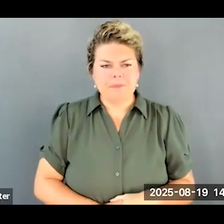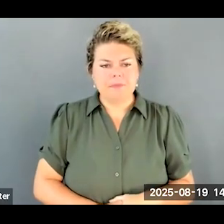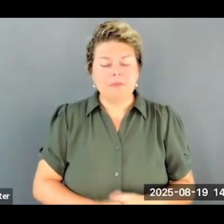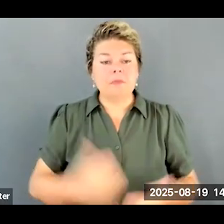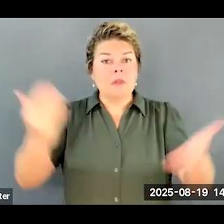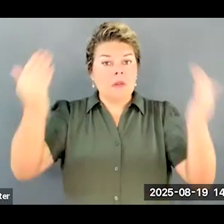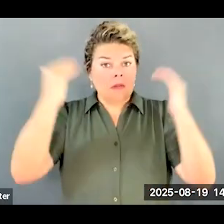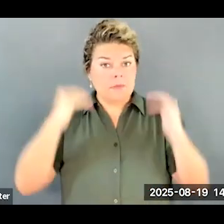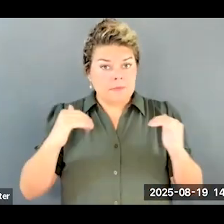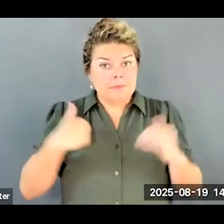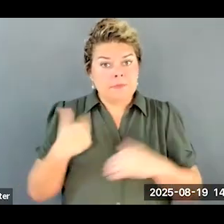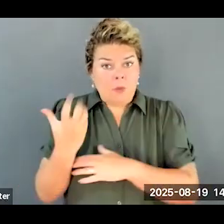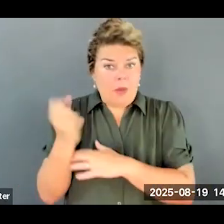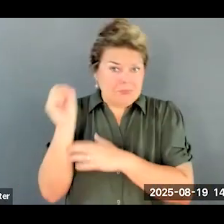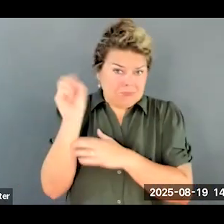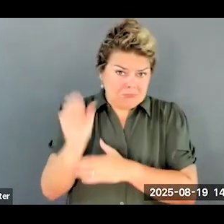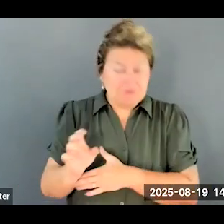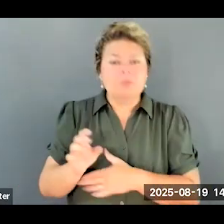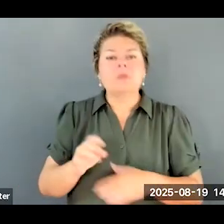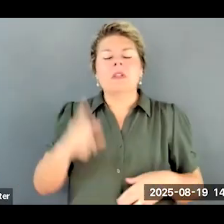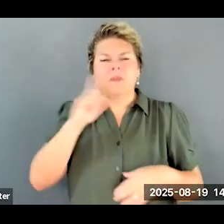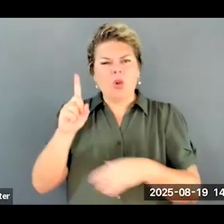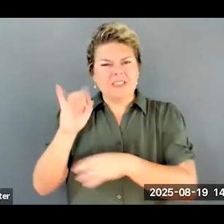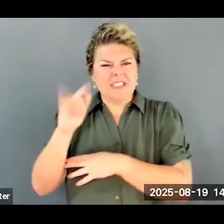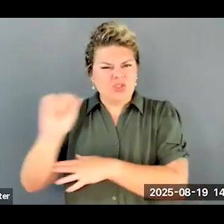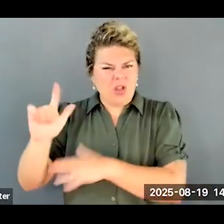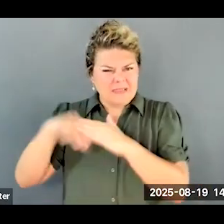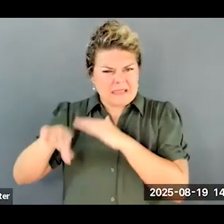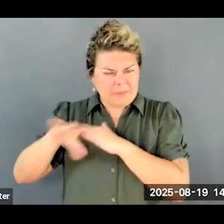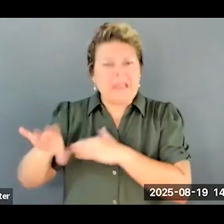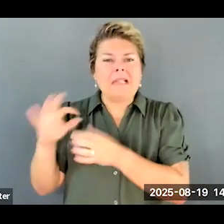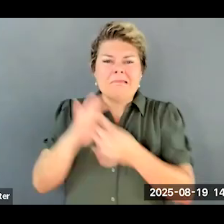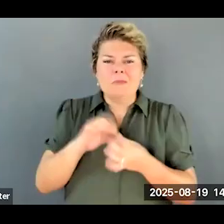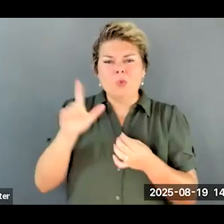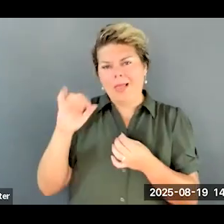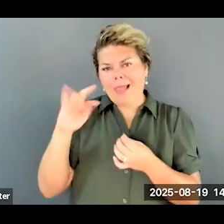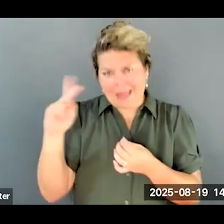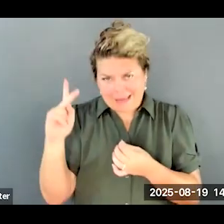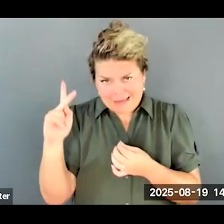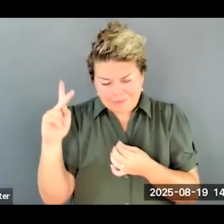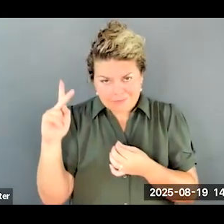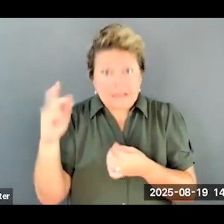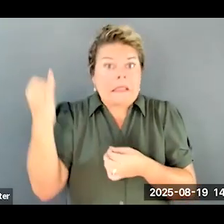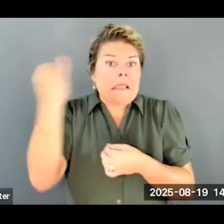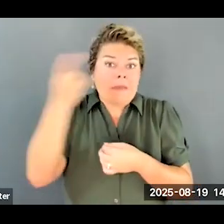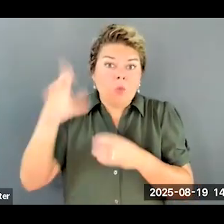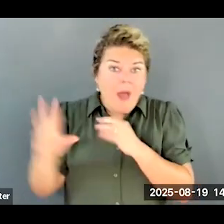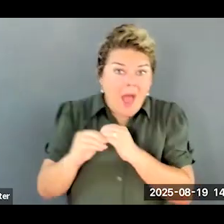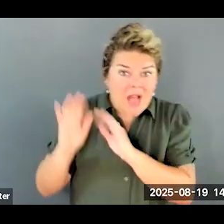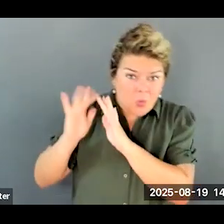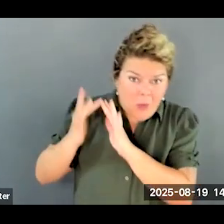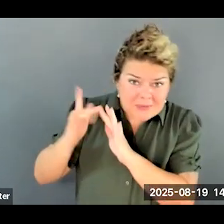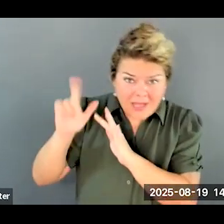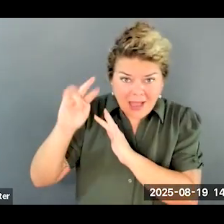The next item I want to go over for digital accessibility is links. So when we're linking any kind of web content, it should